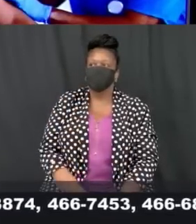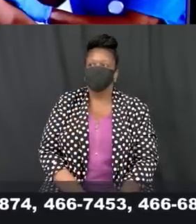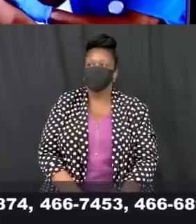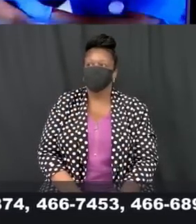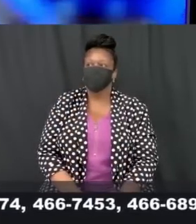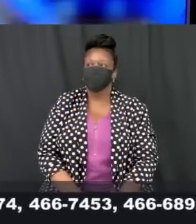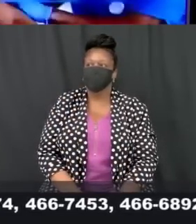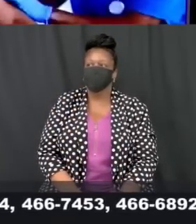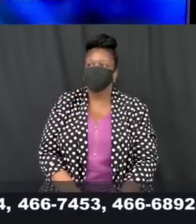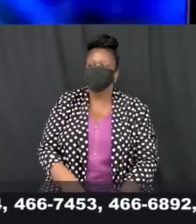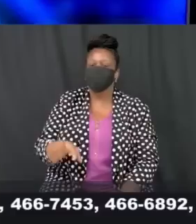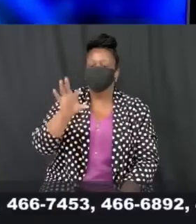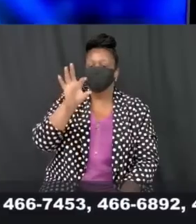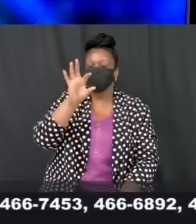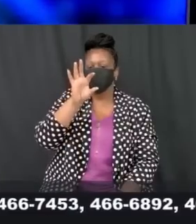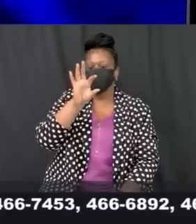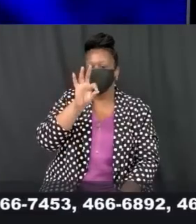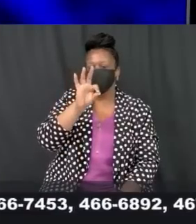929